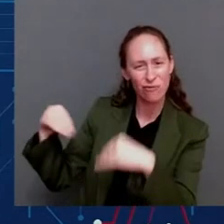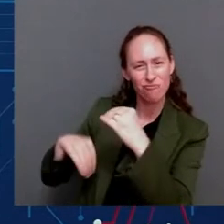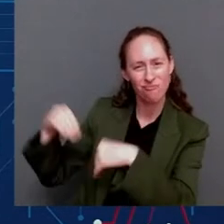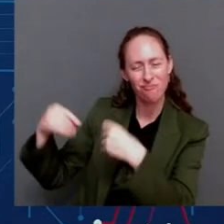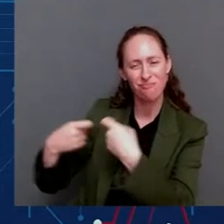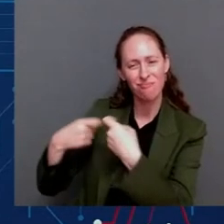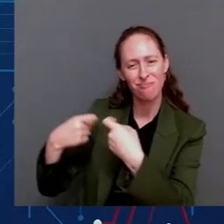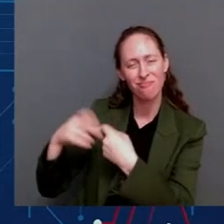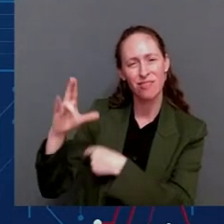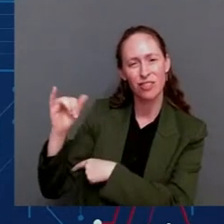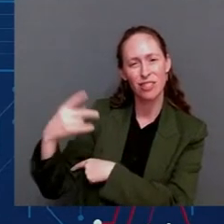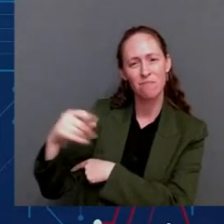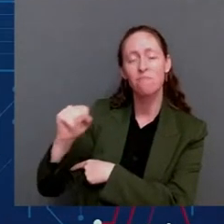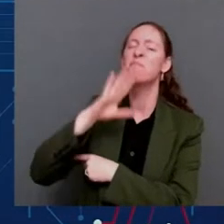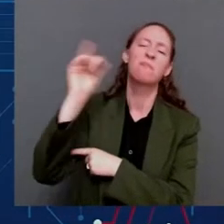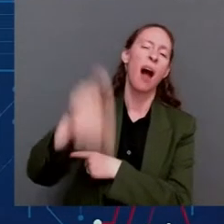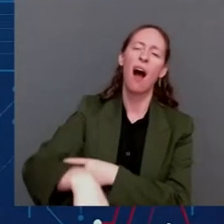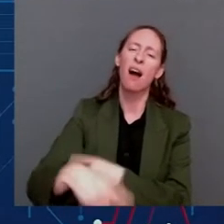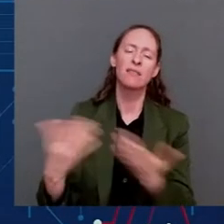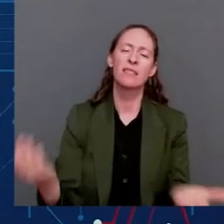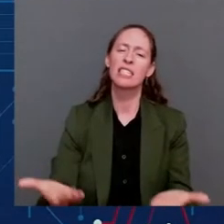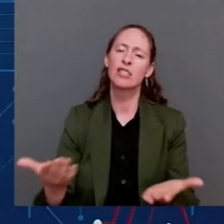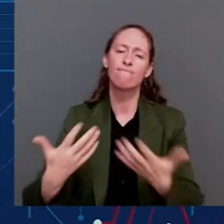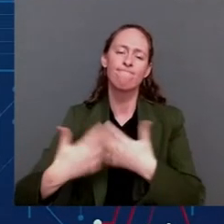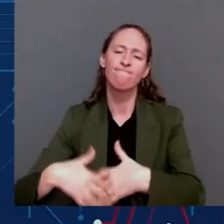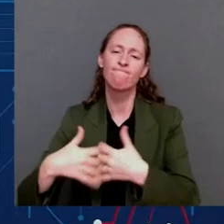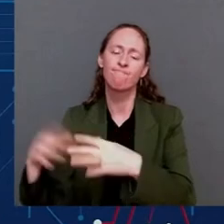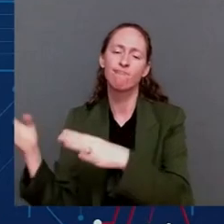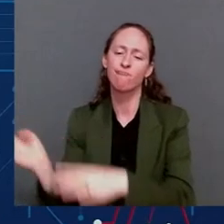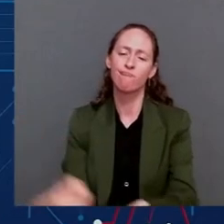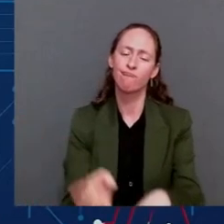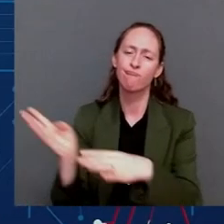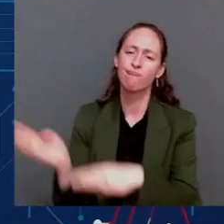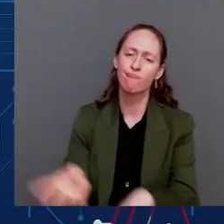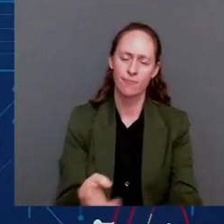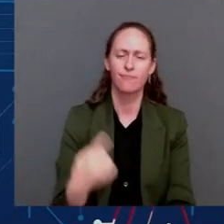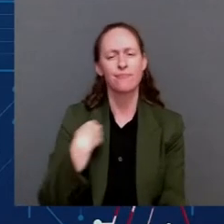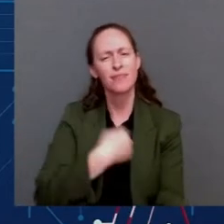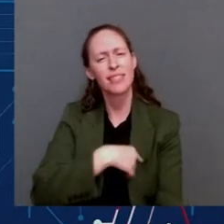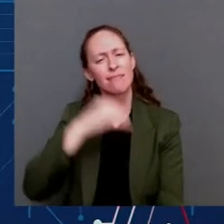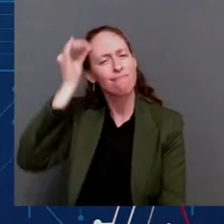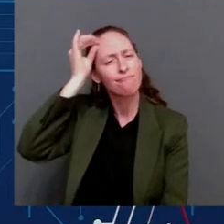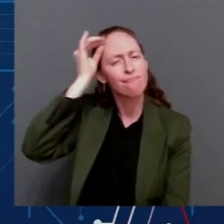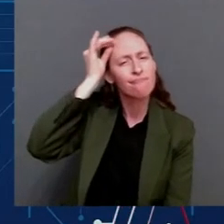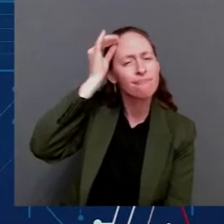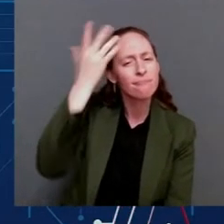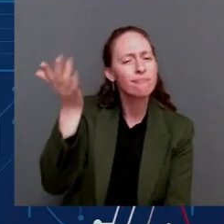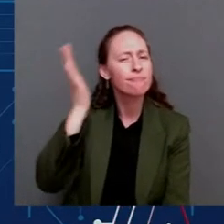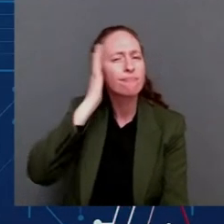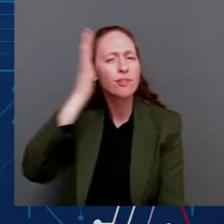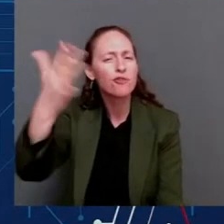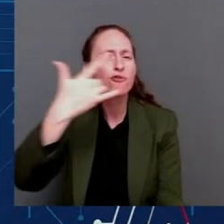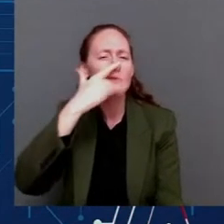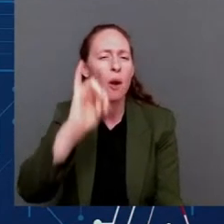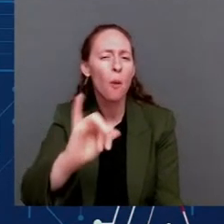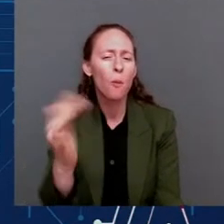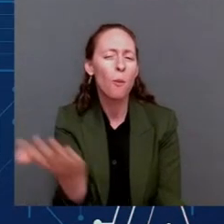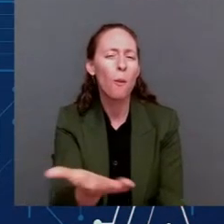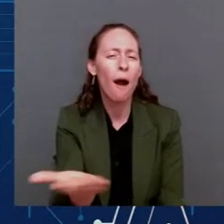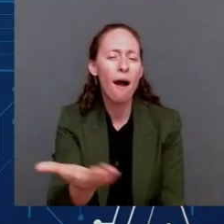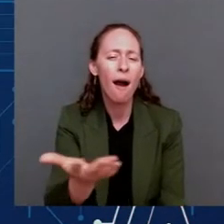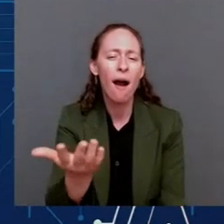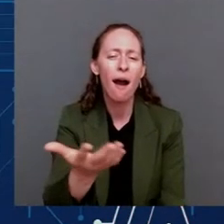auto industry is going, as we move to electric vehicles, those vehicles will require even more chips. And then when we move